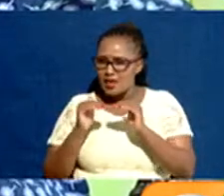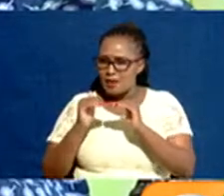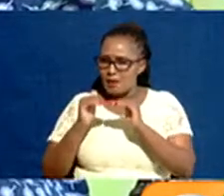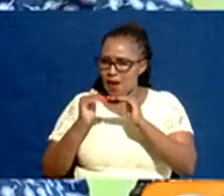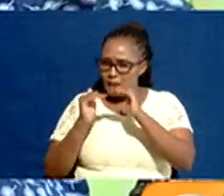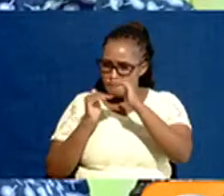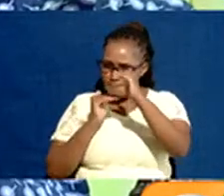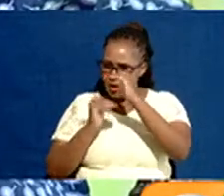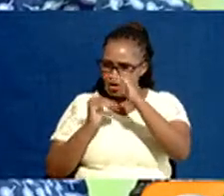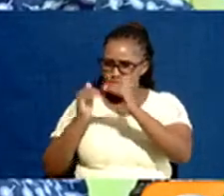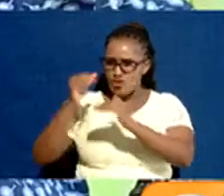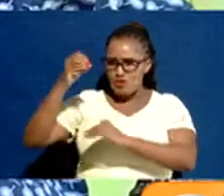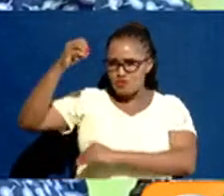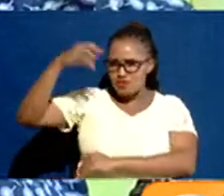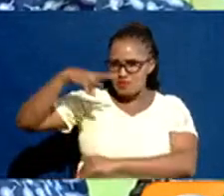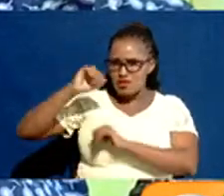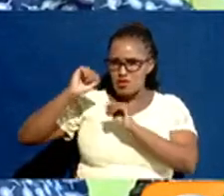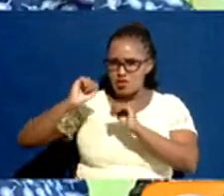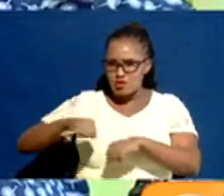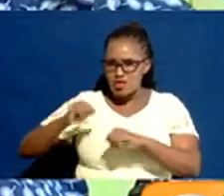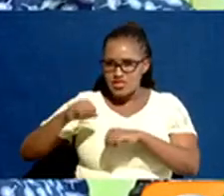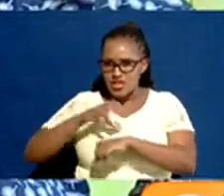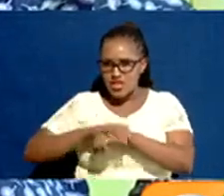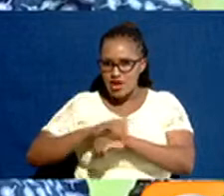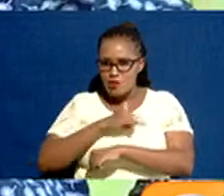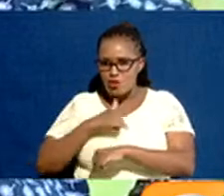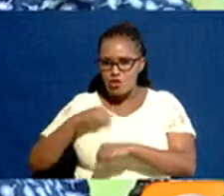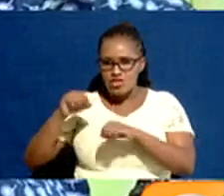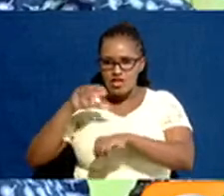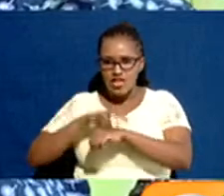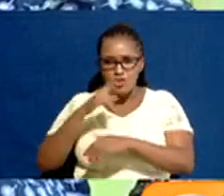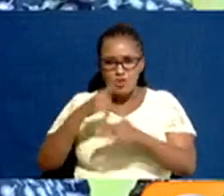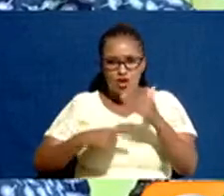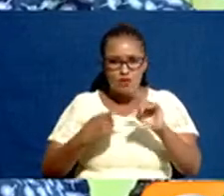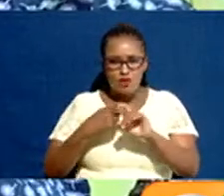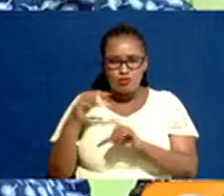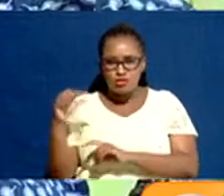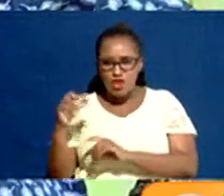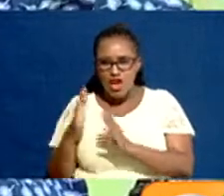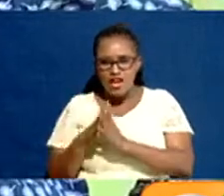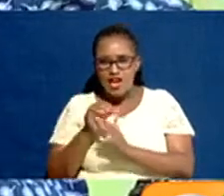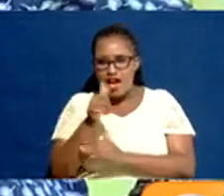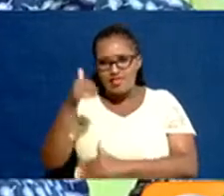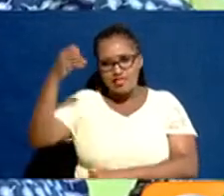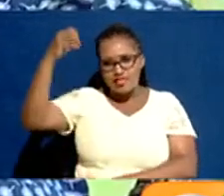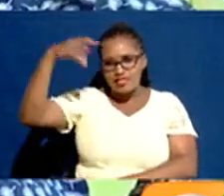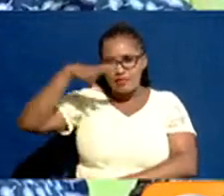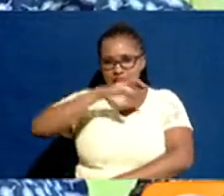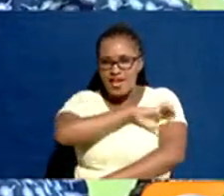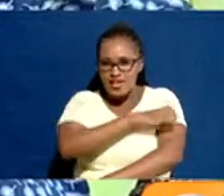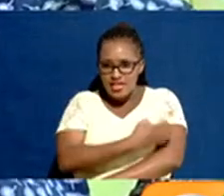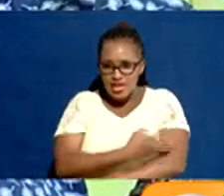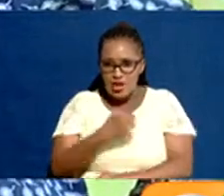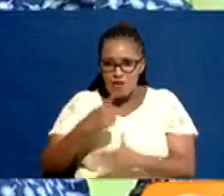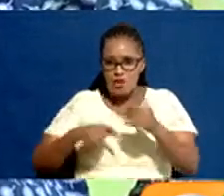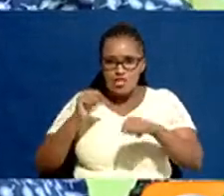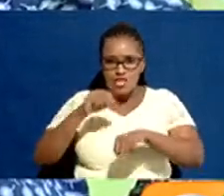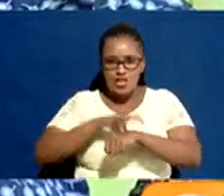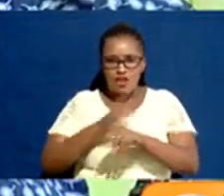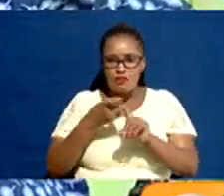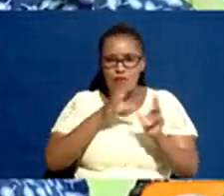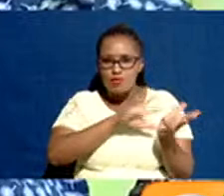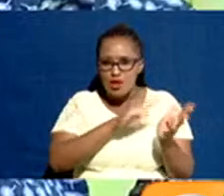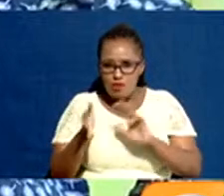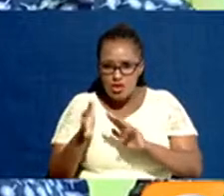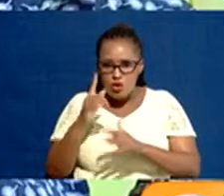can get from the hydro dams? What is it that we can get from geothermal? What is it we can get from solar? What is it we can get from wind? What is it that